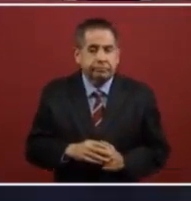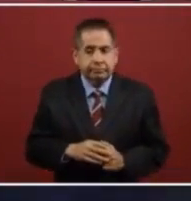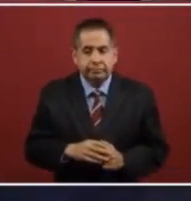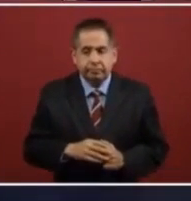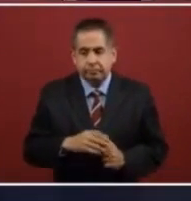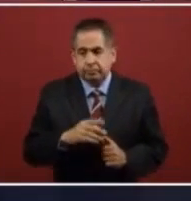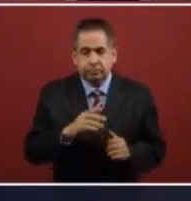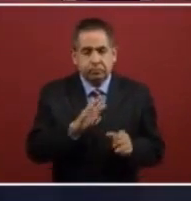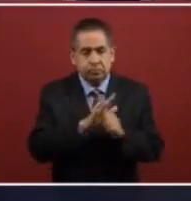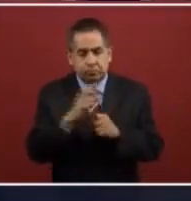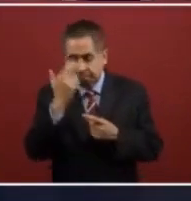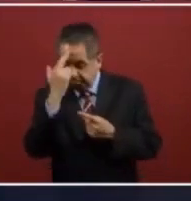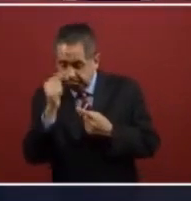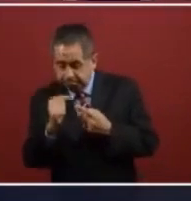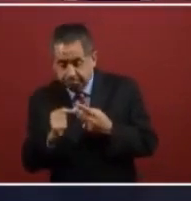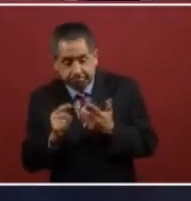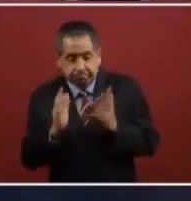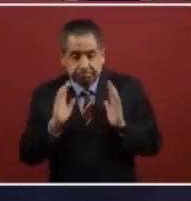circumstance. las razones que